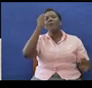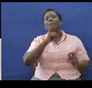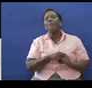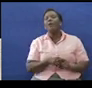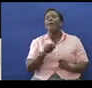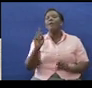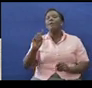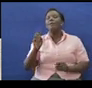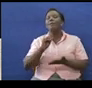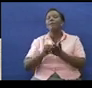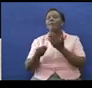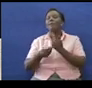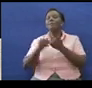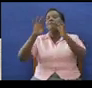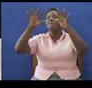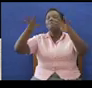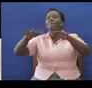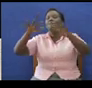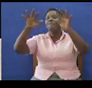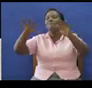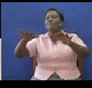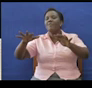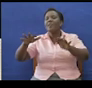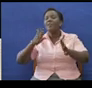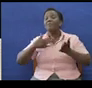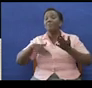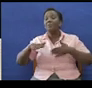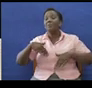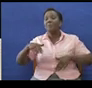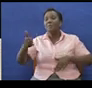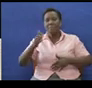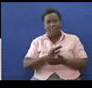vegetation, you will automatically know what kind of rainfall is